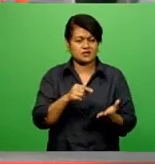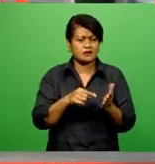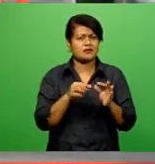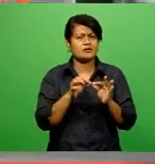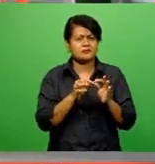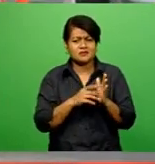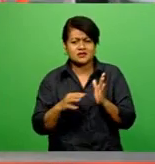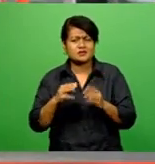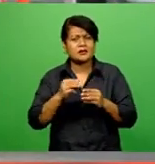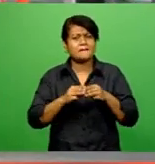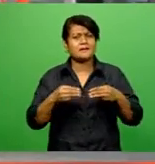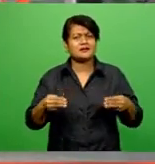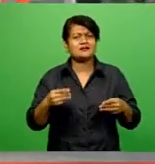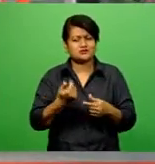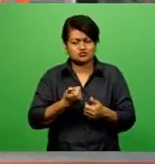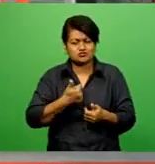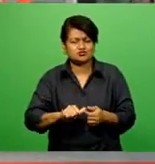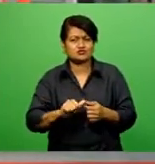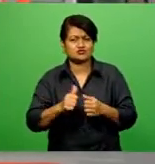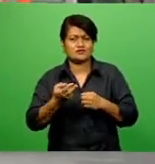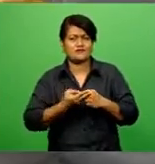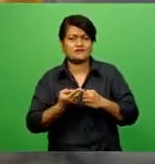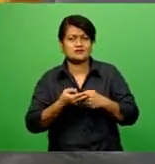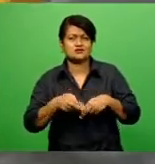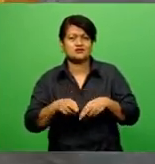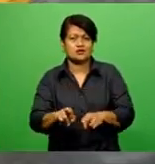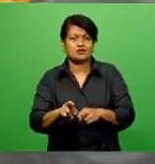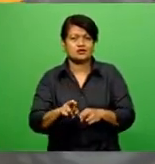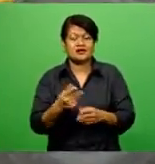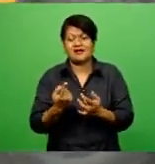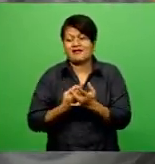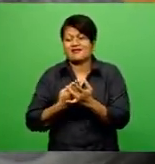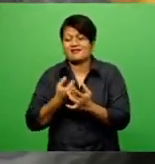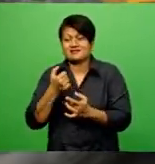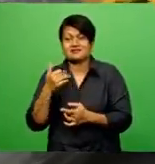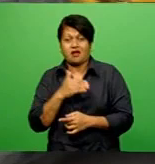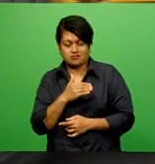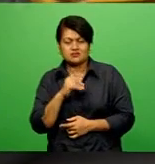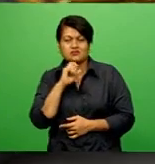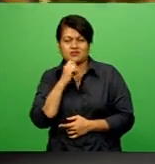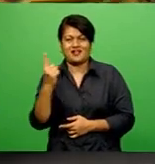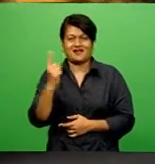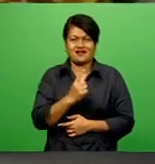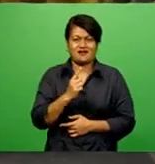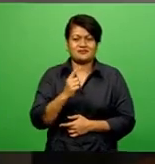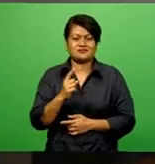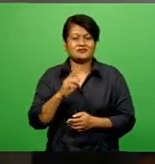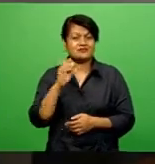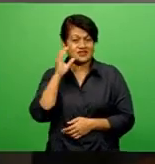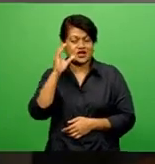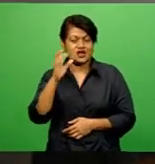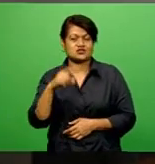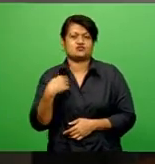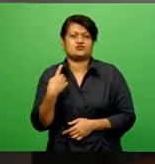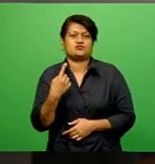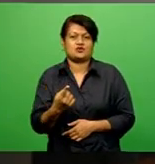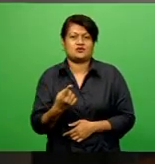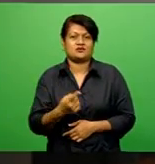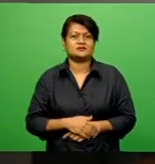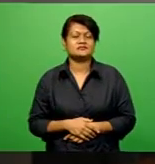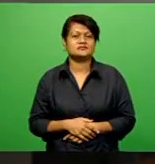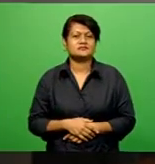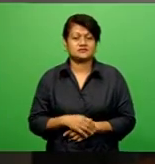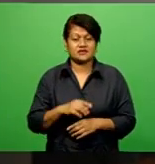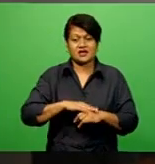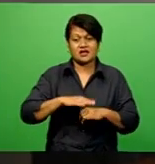next 6 to 7 days, with another 600 tons coming into the country tomorrow. We should be plain sailing from there because end of